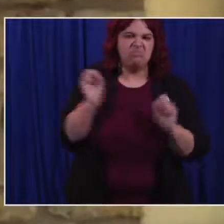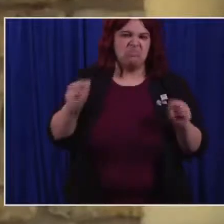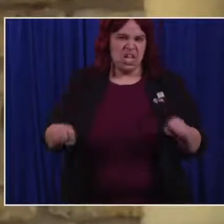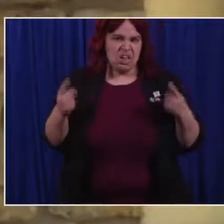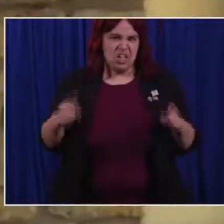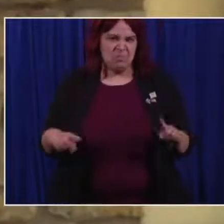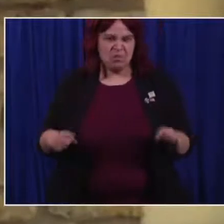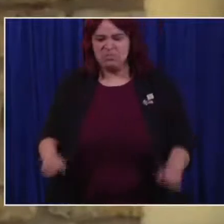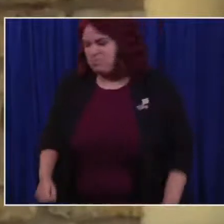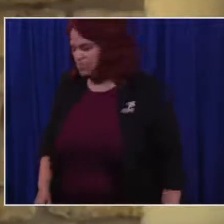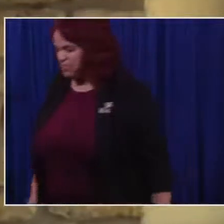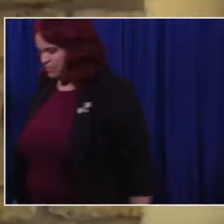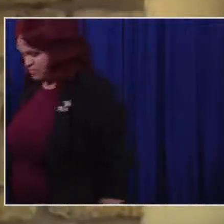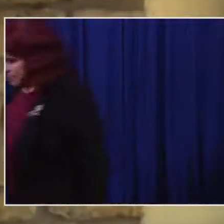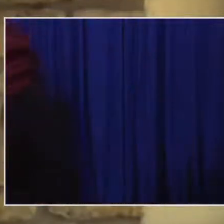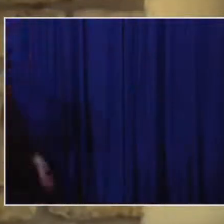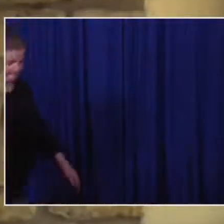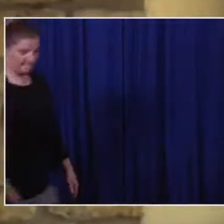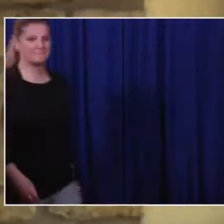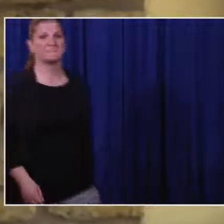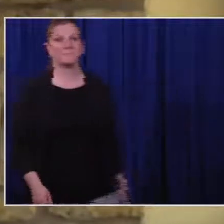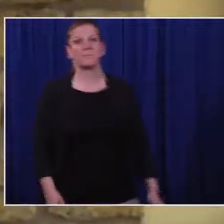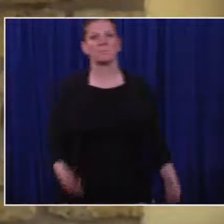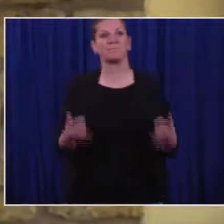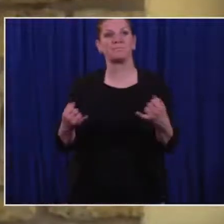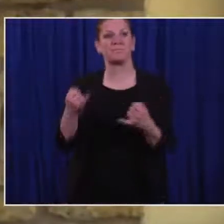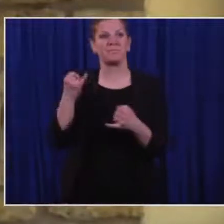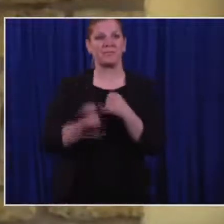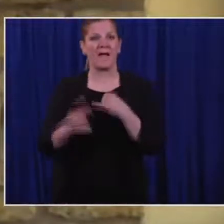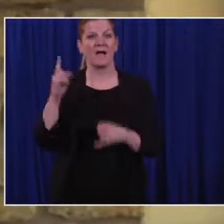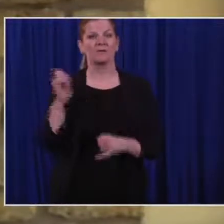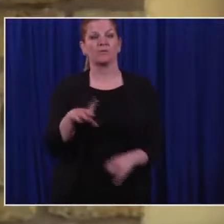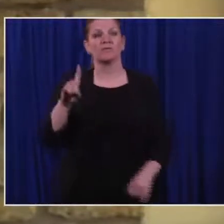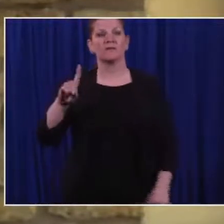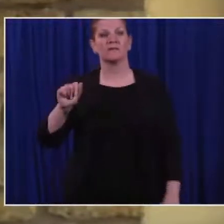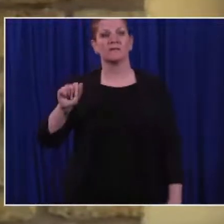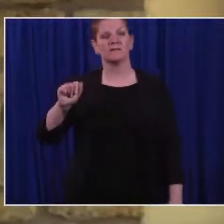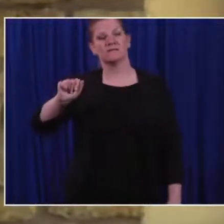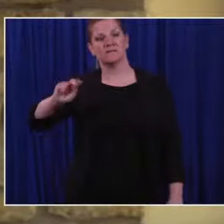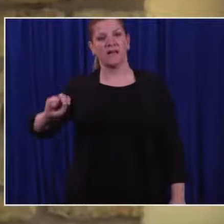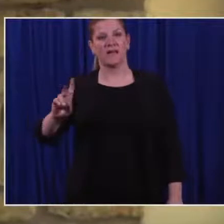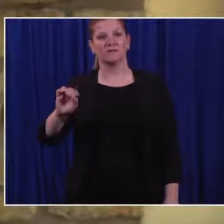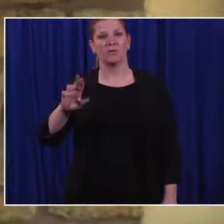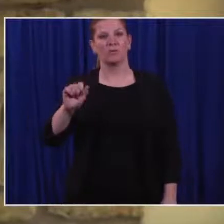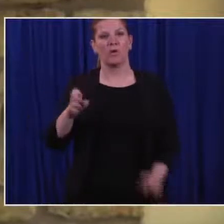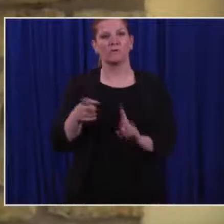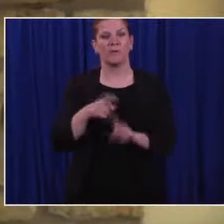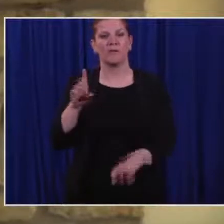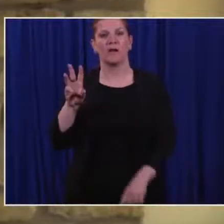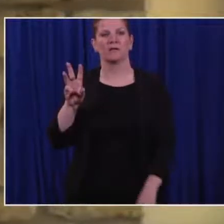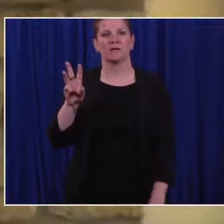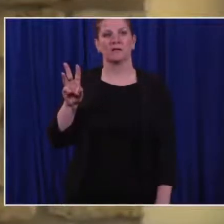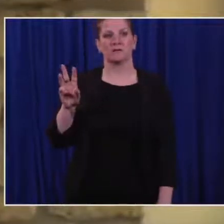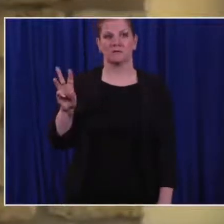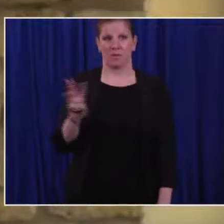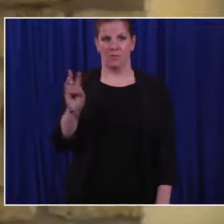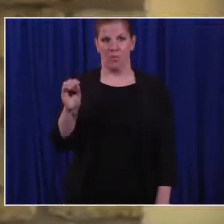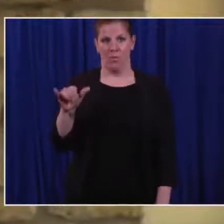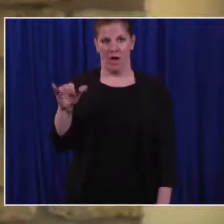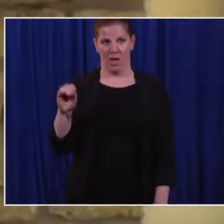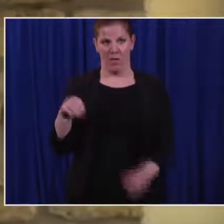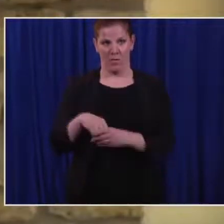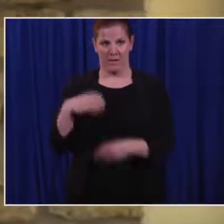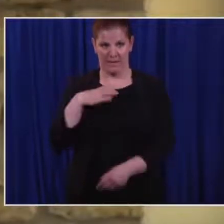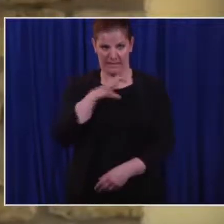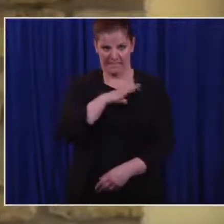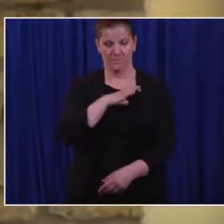Governor, next question is the last question for today, and it belongs to Dan DeRose of WOIO in Cleveland. Hey, Dan. Hey, Governor, how are you today, sir? Good,